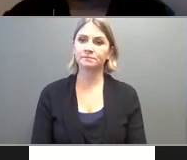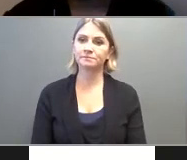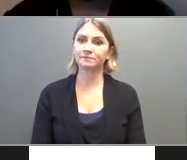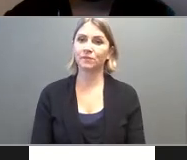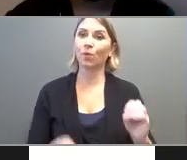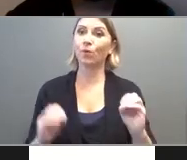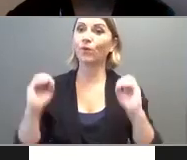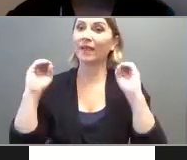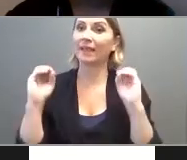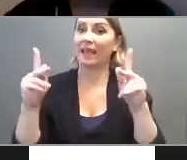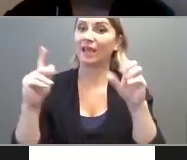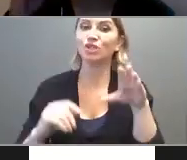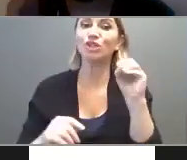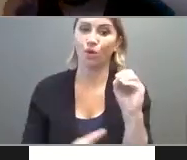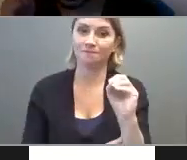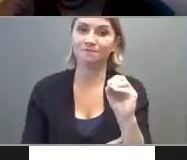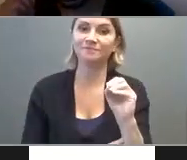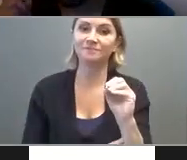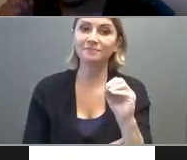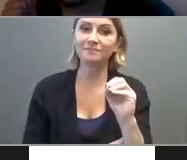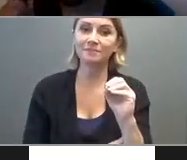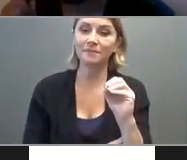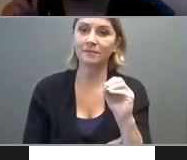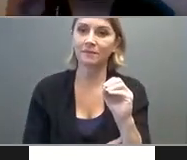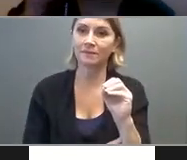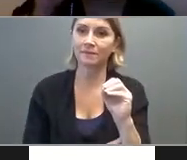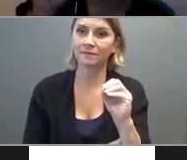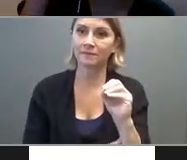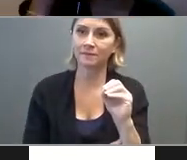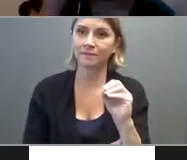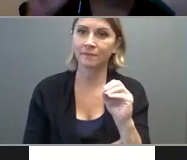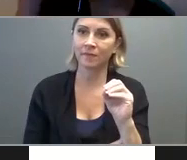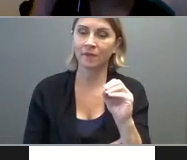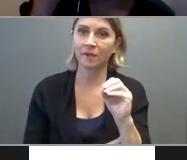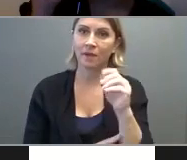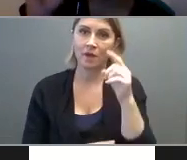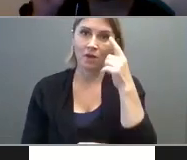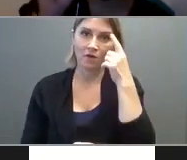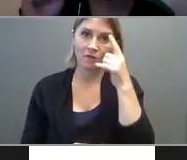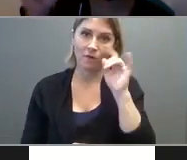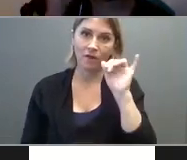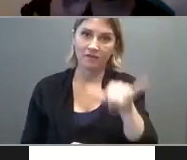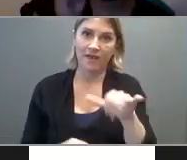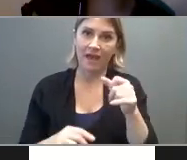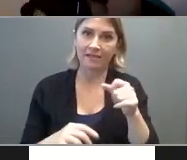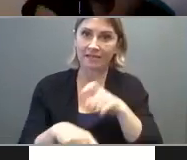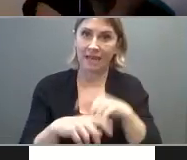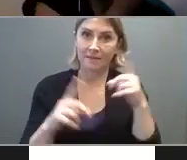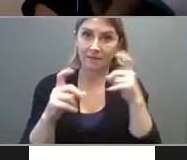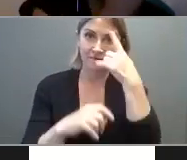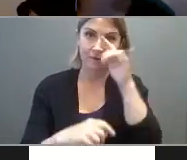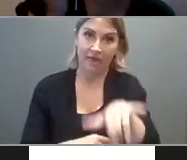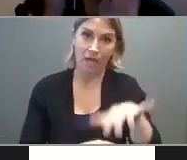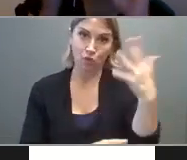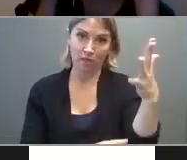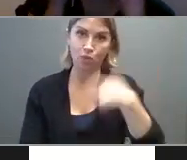Okay, so do one thing. In order to compute the time complexity of this tree,